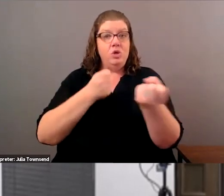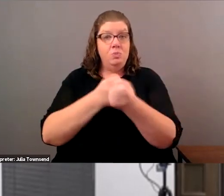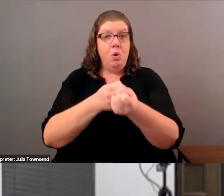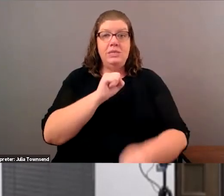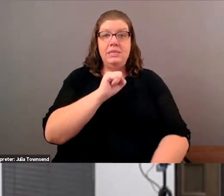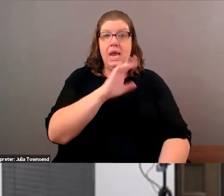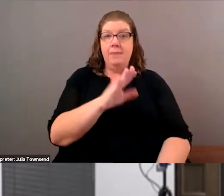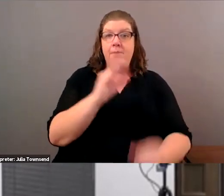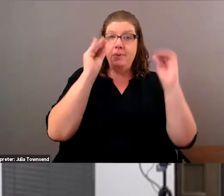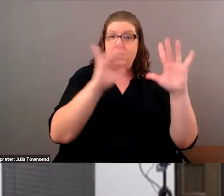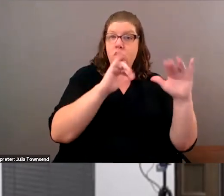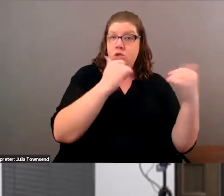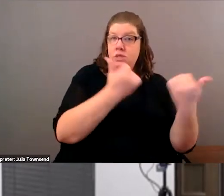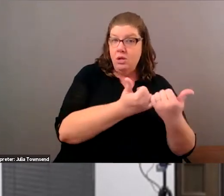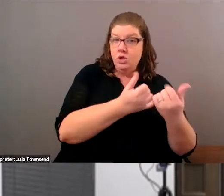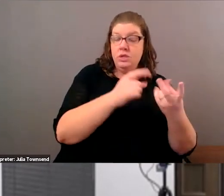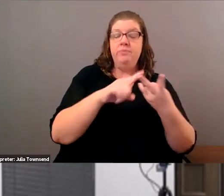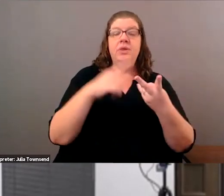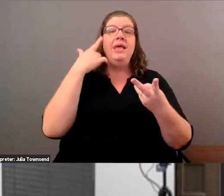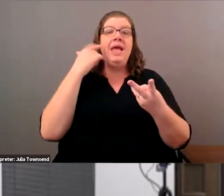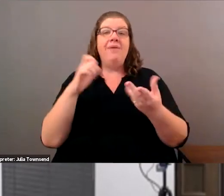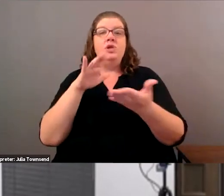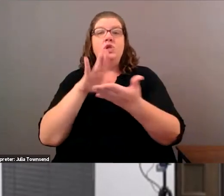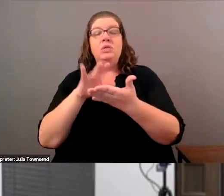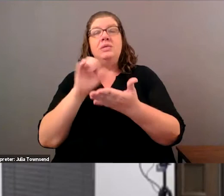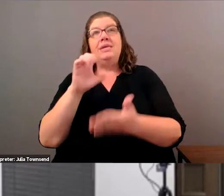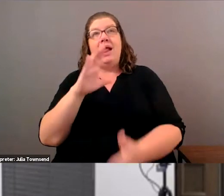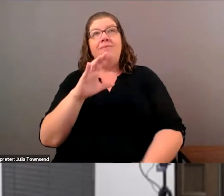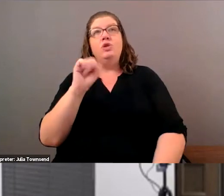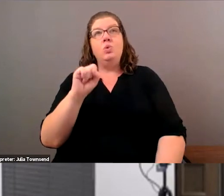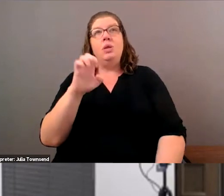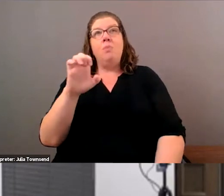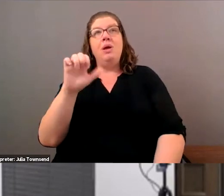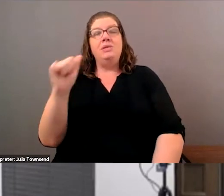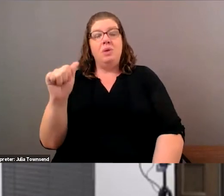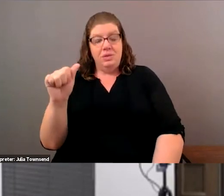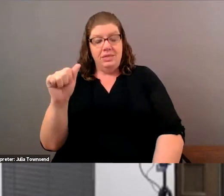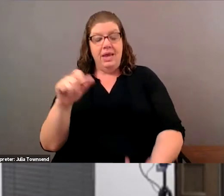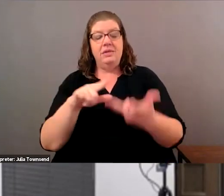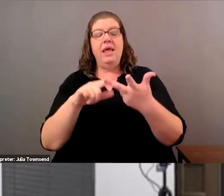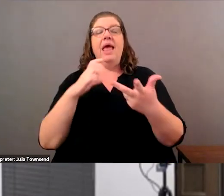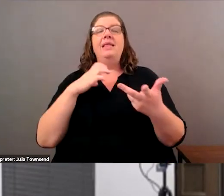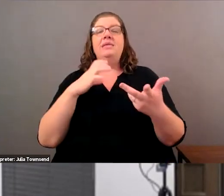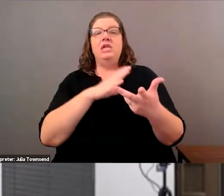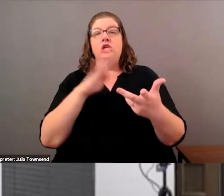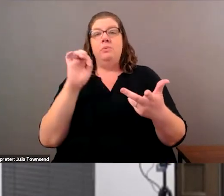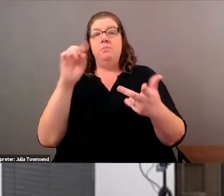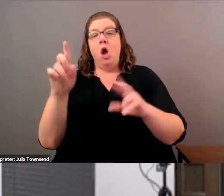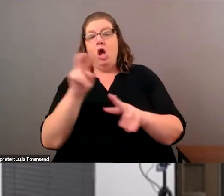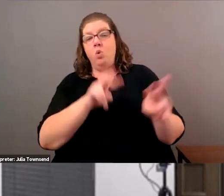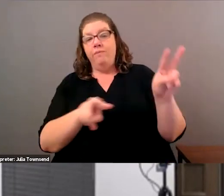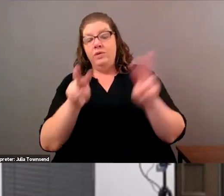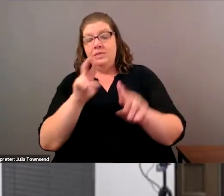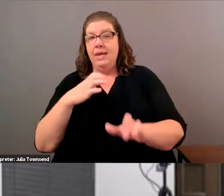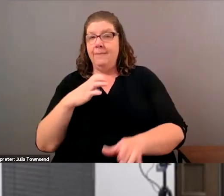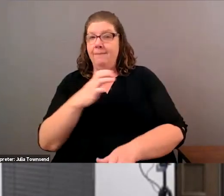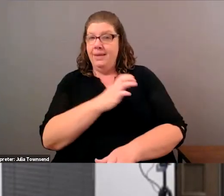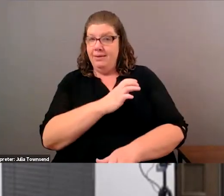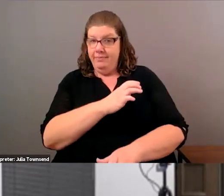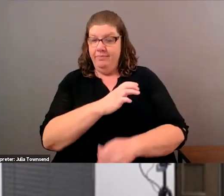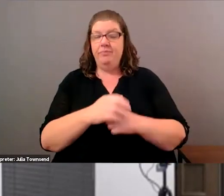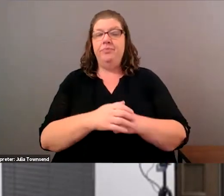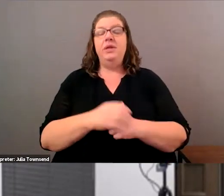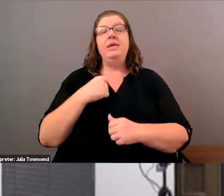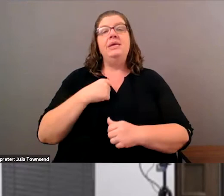Teachers Association, California School Employees Association, and the Citizen Bond Oversight Committee. Staff is